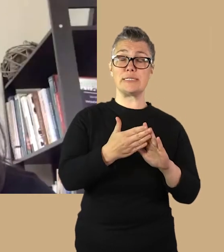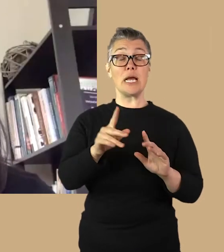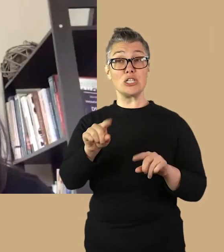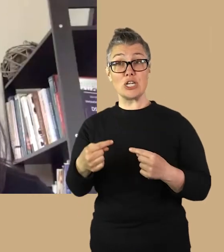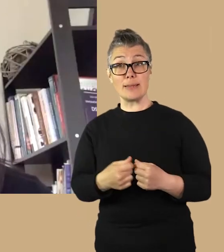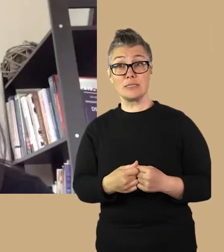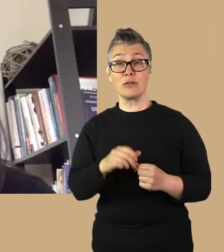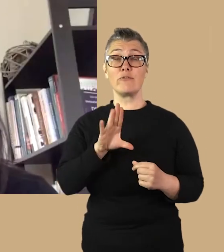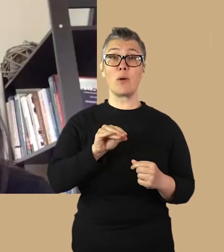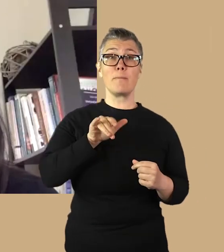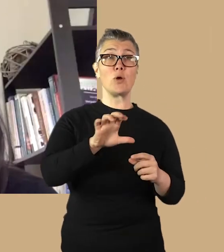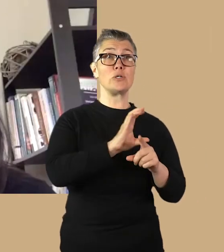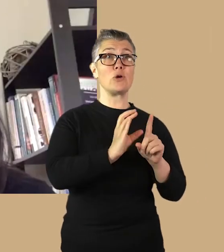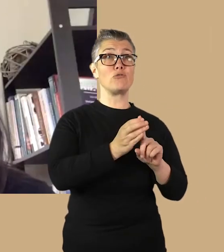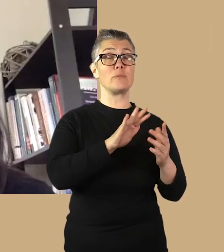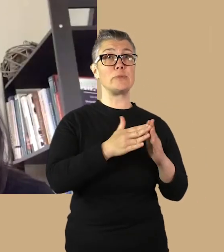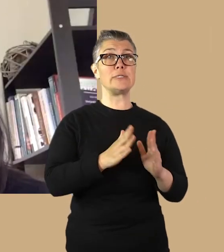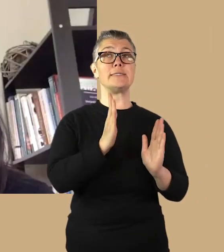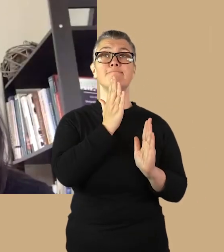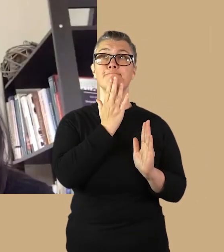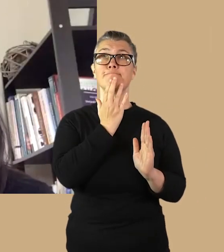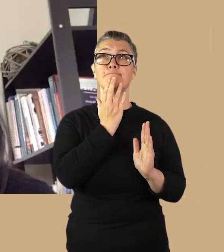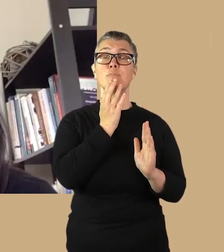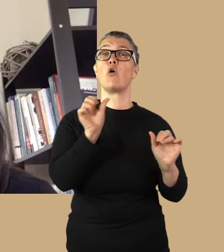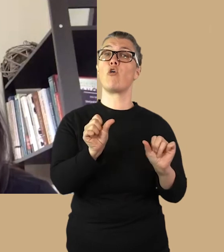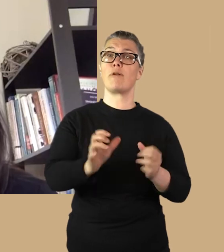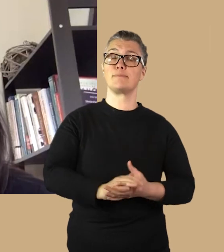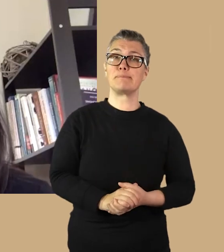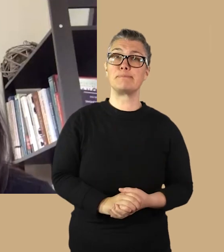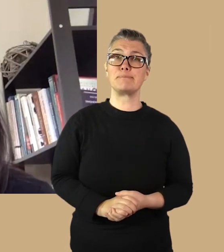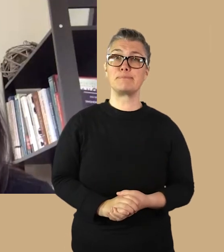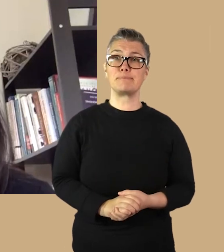Yeah. From a multicultural community. Okay.